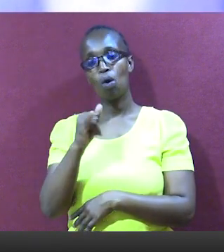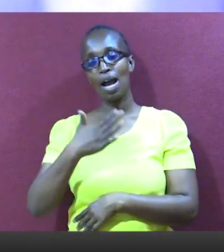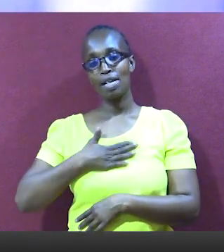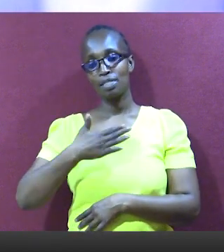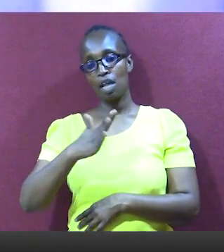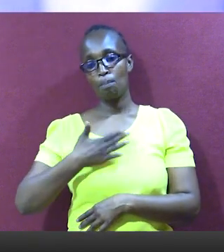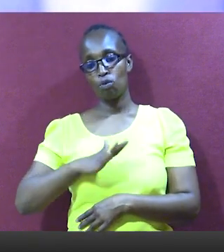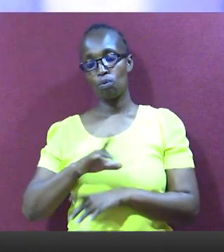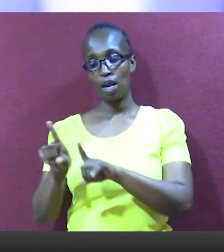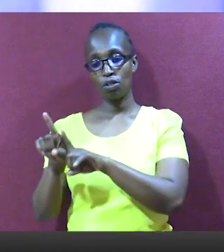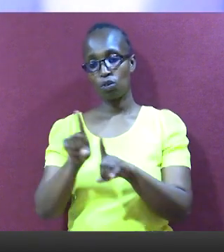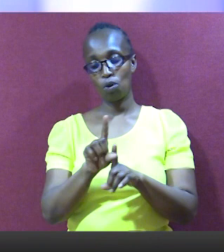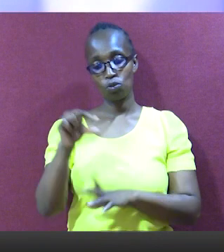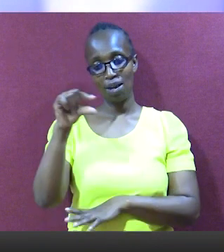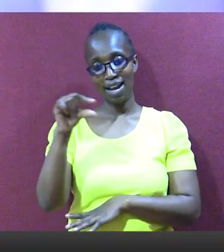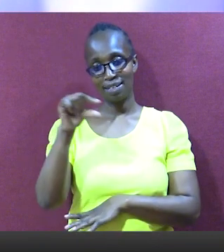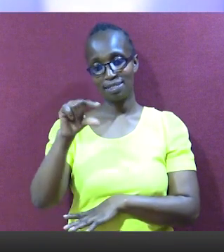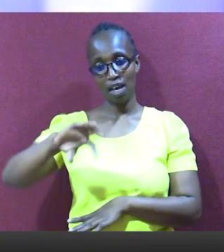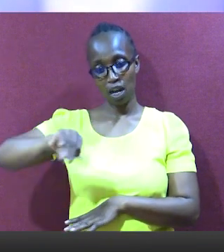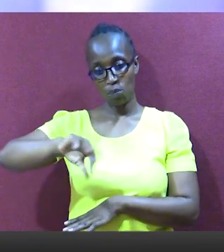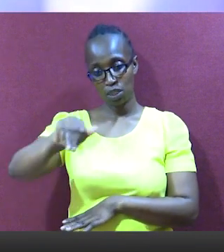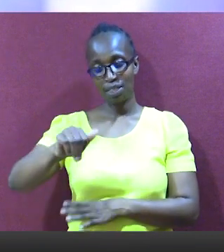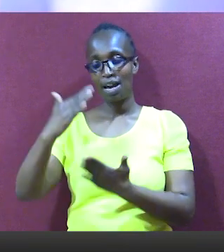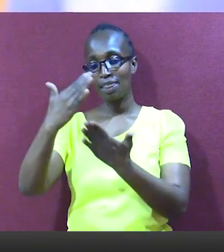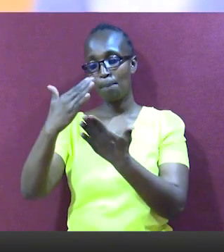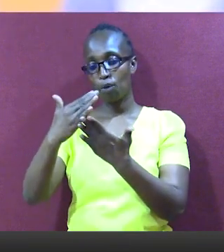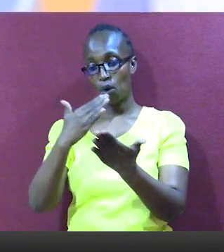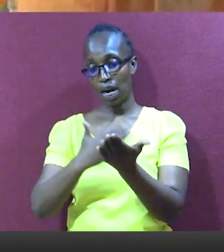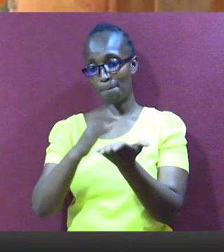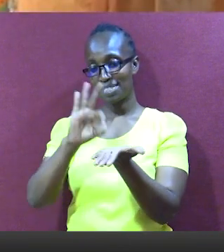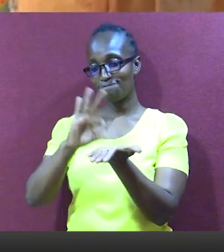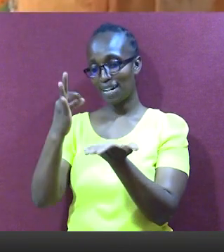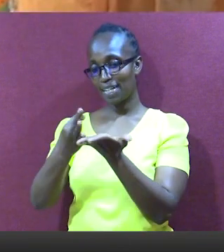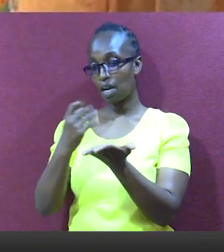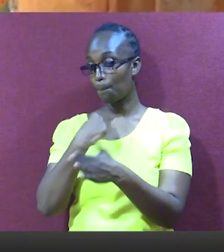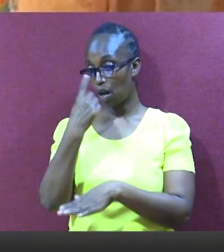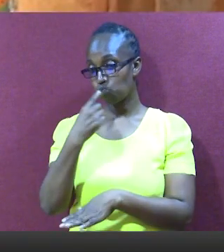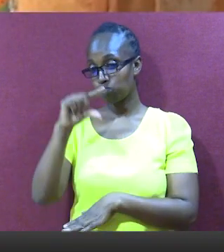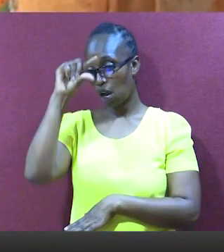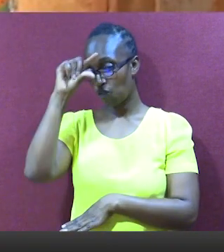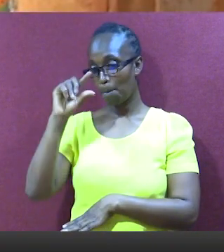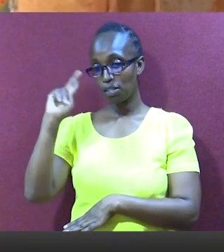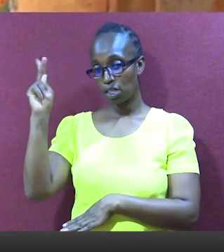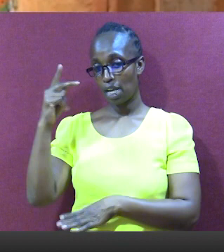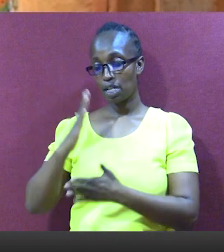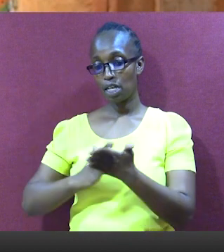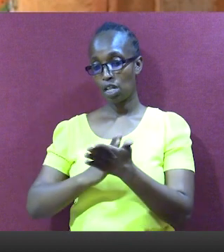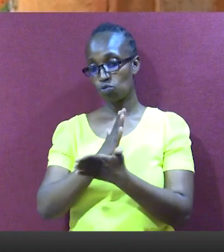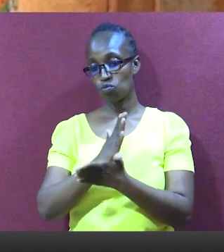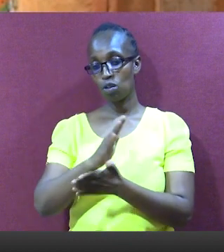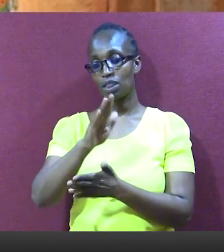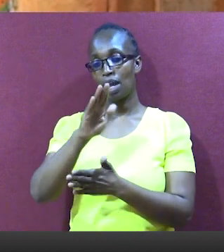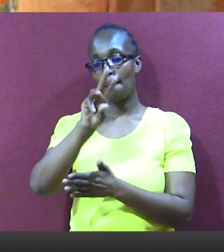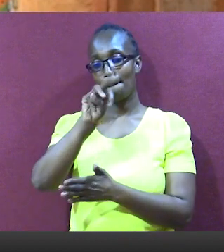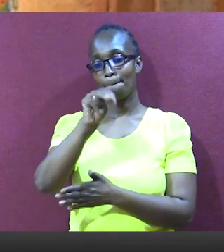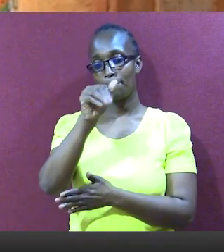Isiolo, Samburu County, and Garissa County. The program is funded by Government of Kenya through the